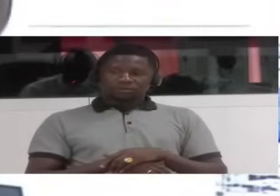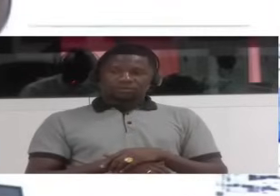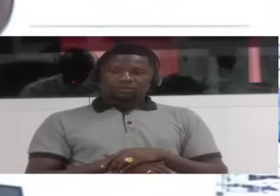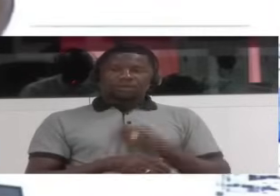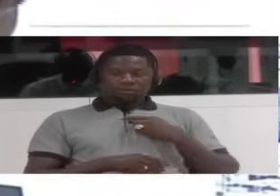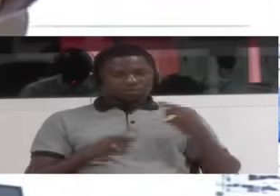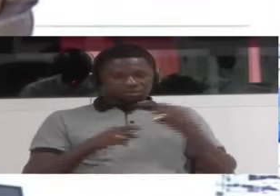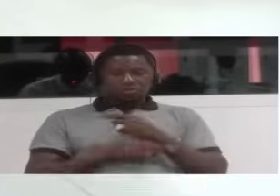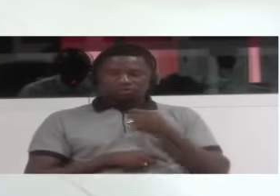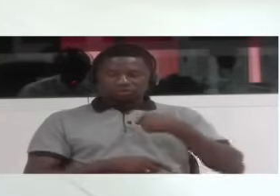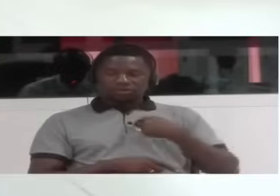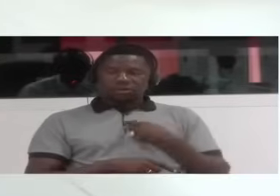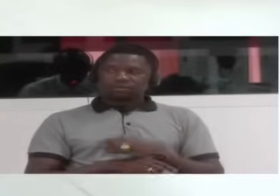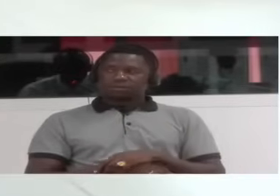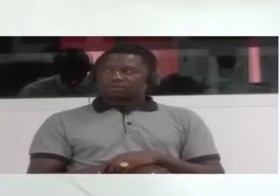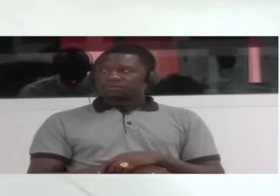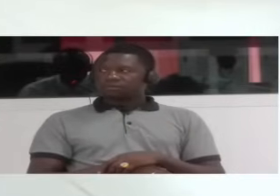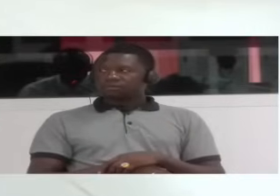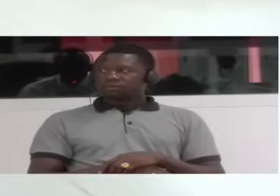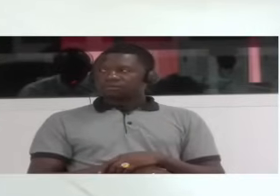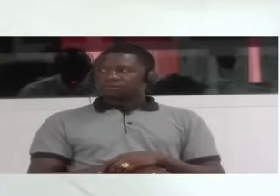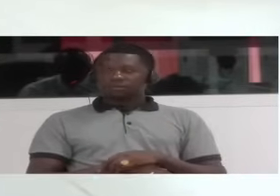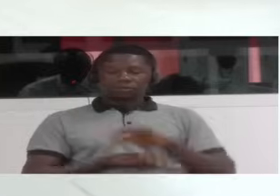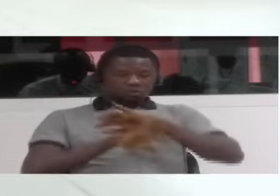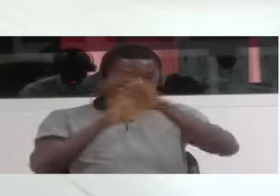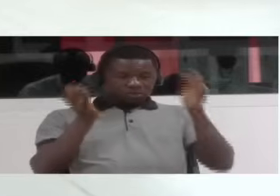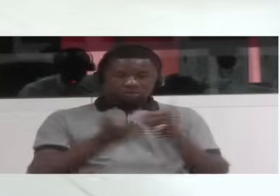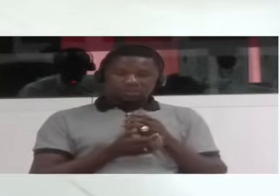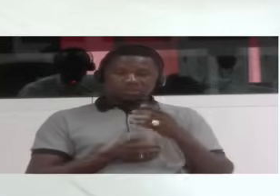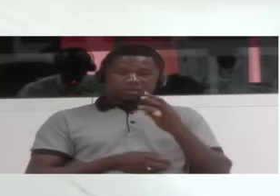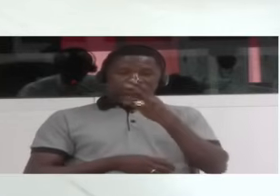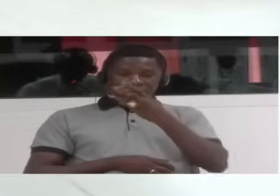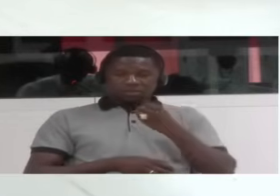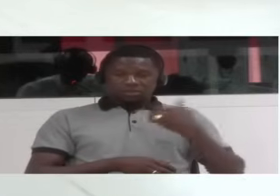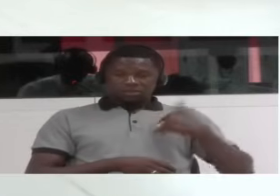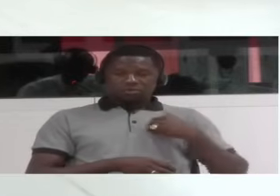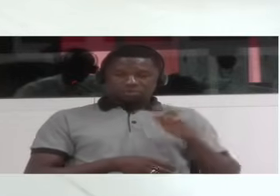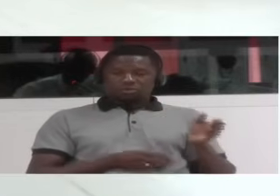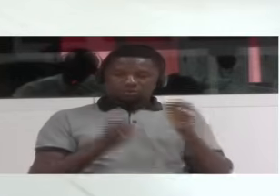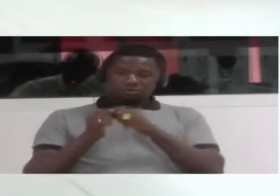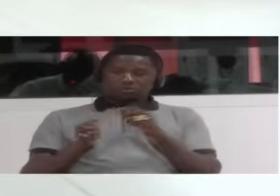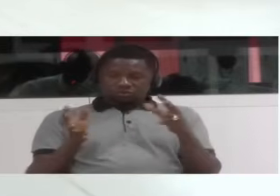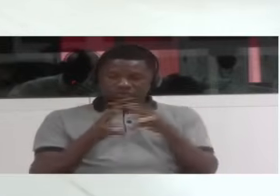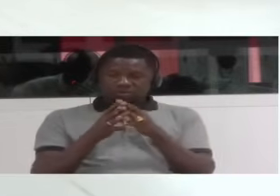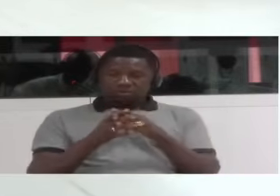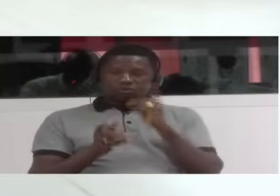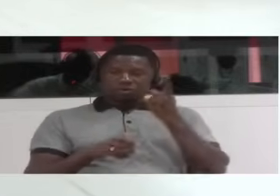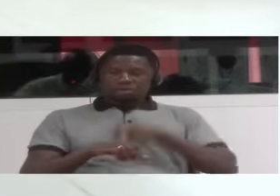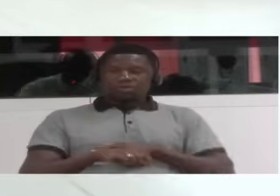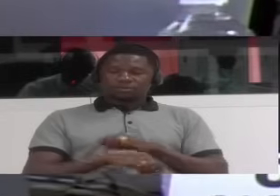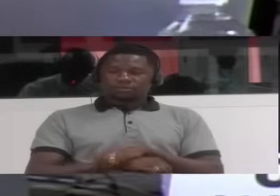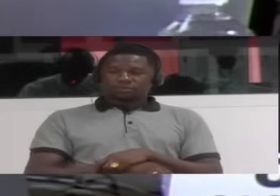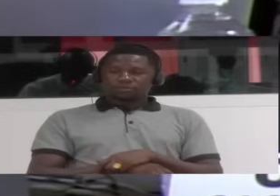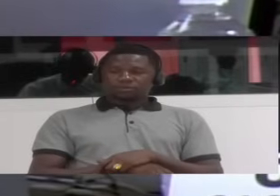That was a mistake from me. All these 30 people were brought together at once. Okay. So you